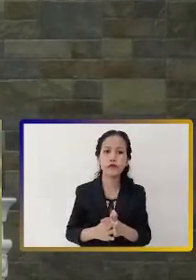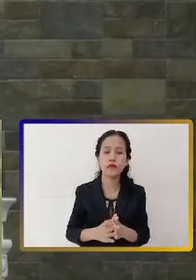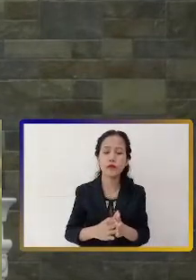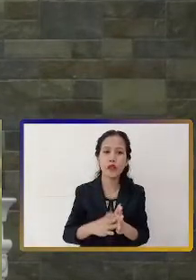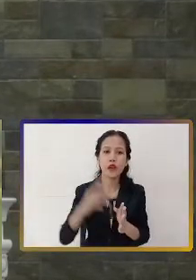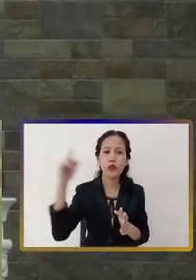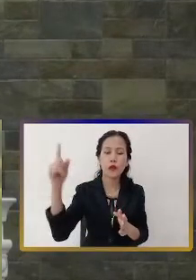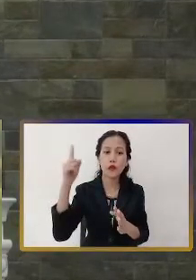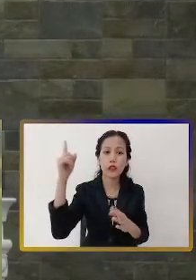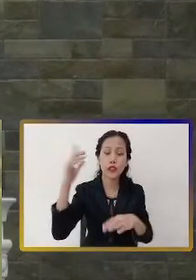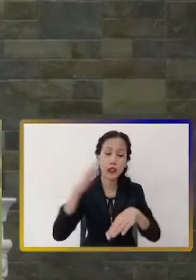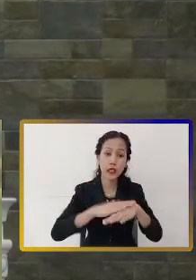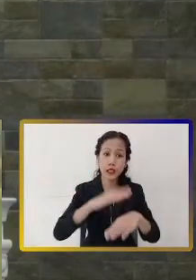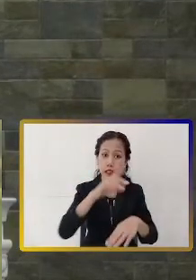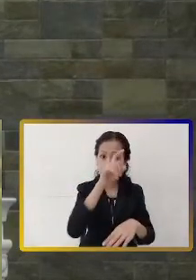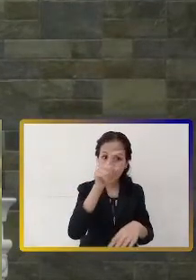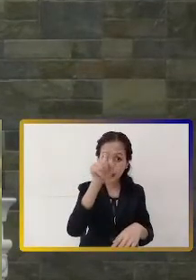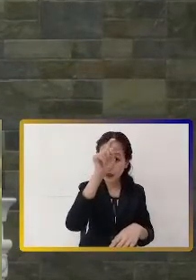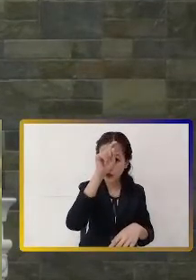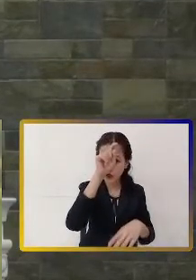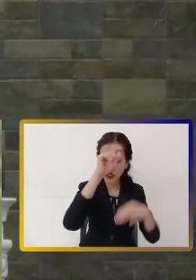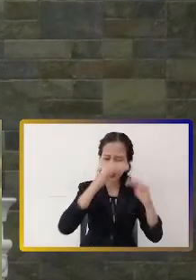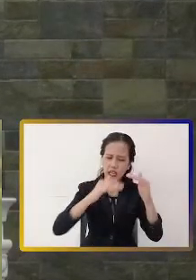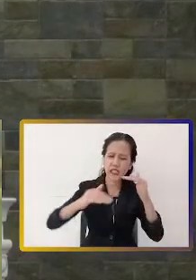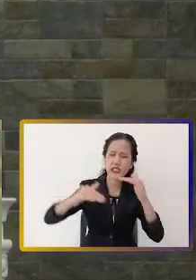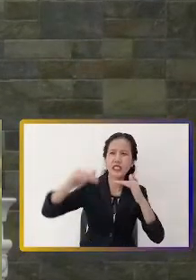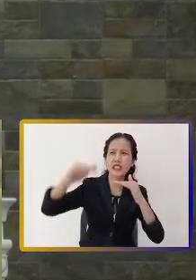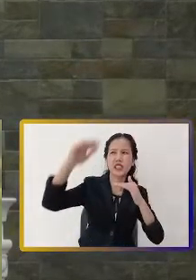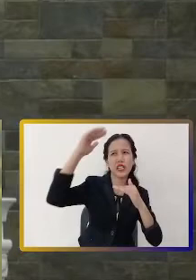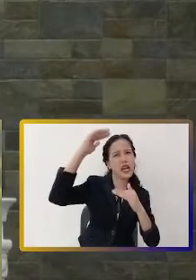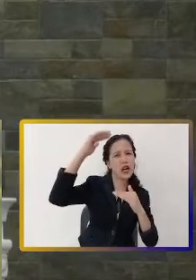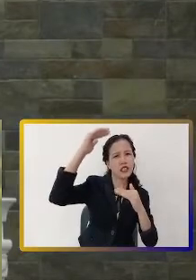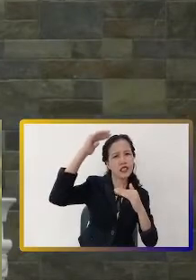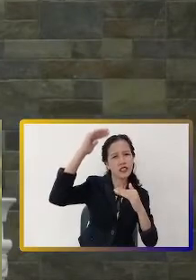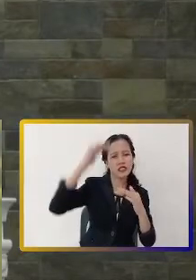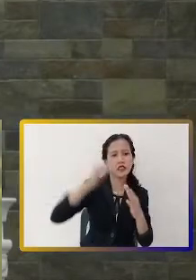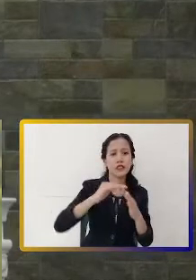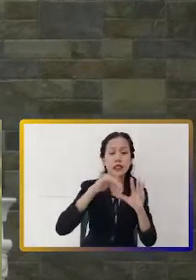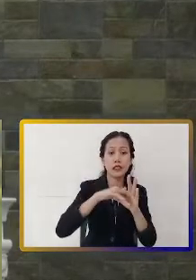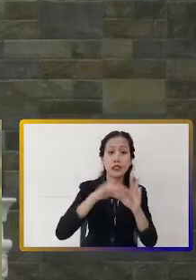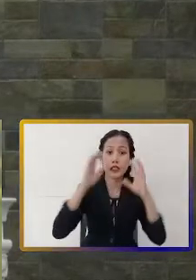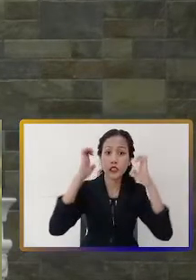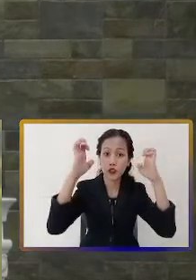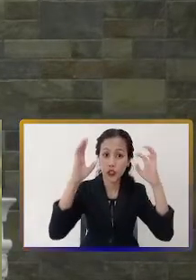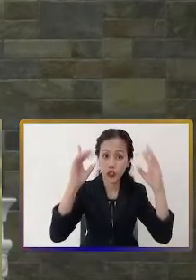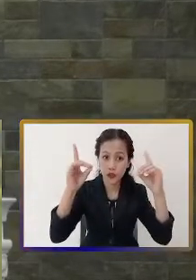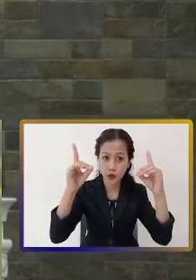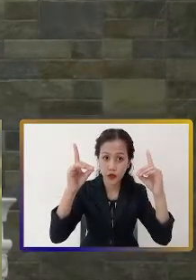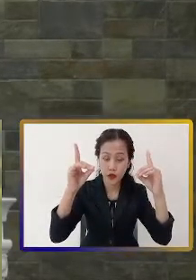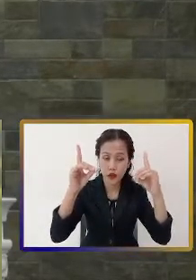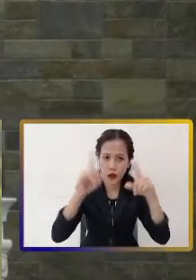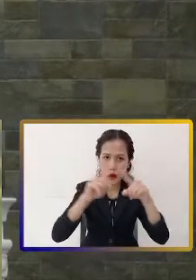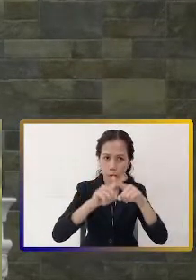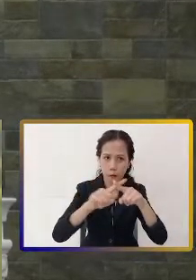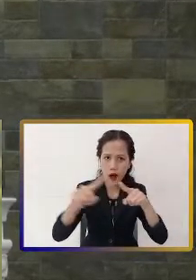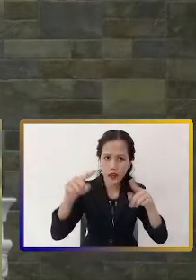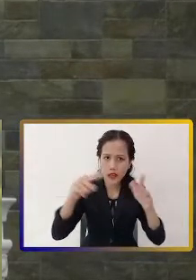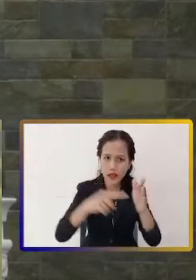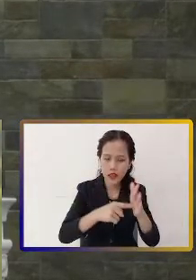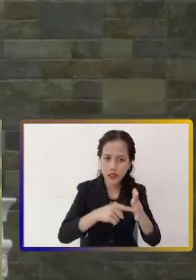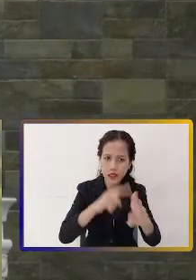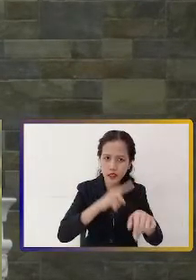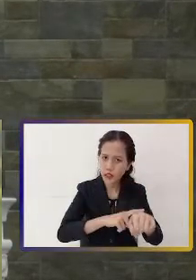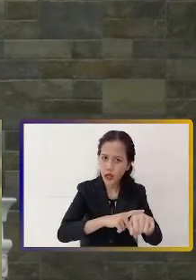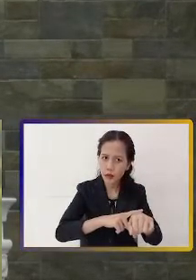Egypt noong araw, mga kapatid, nag-i-excel as far as education is concerned. But this time, the education of Egypt